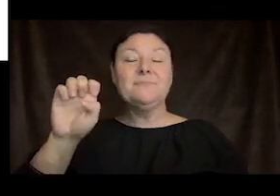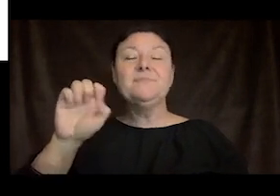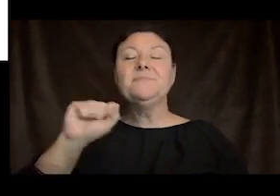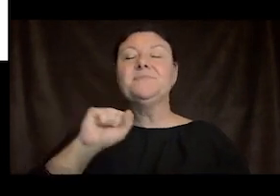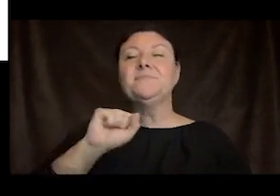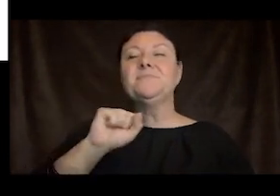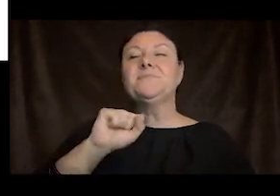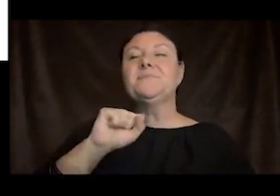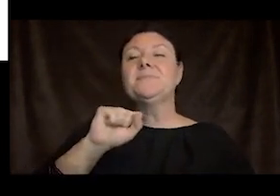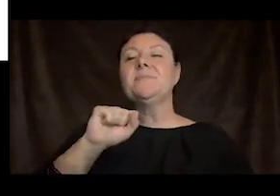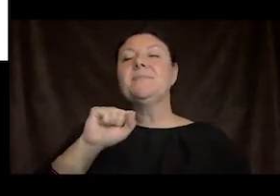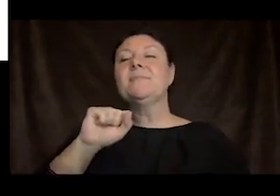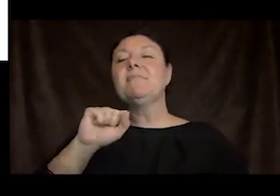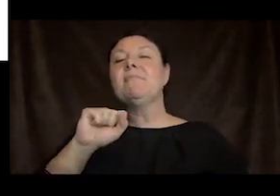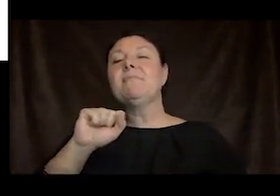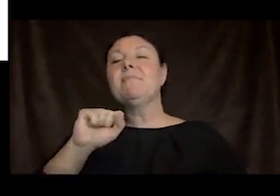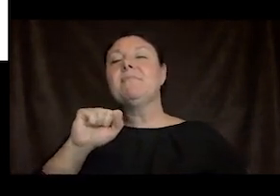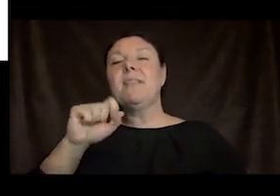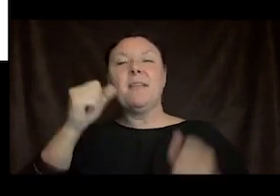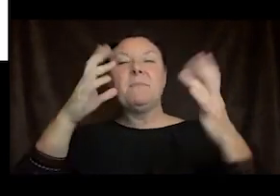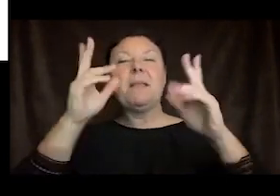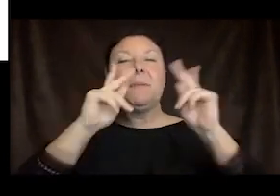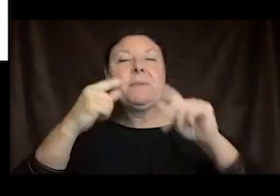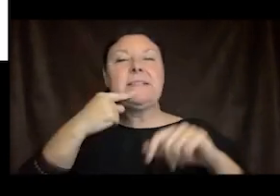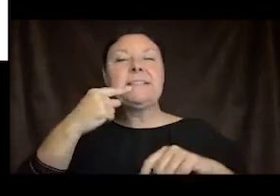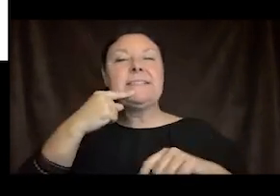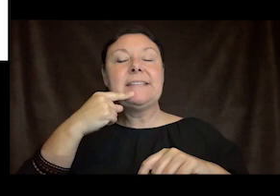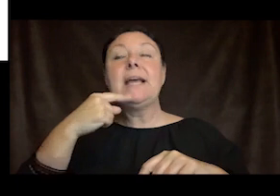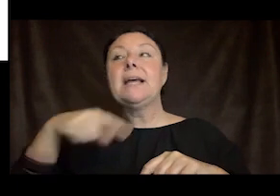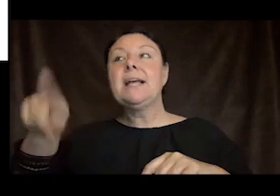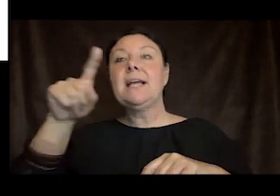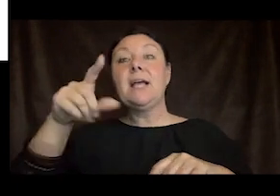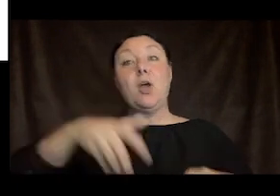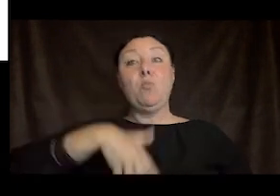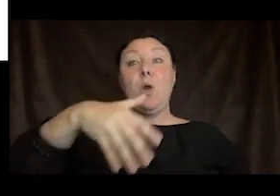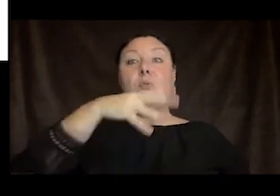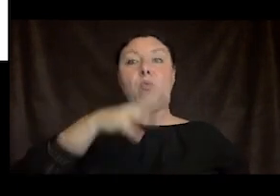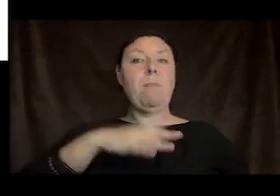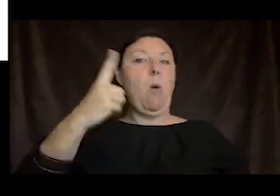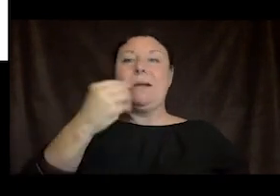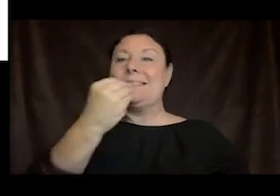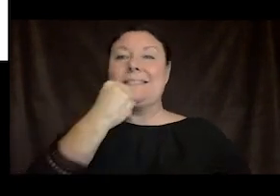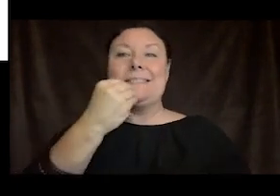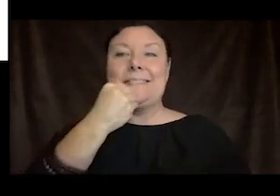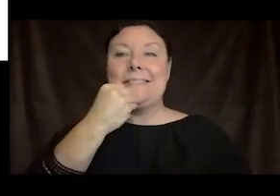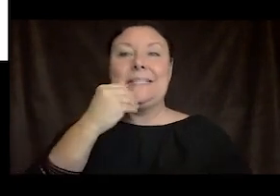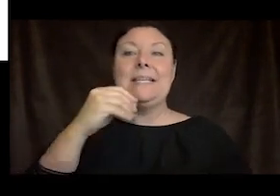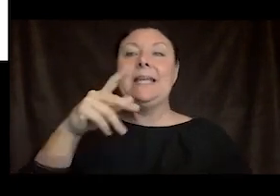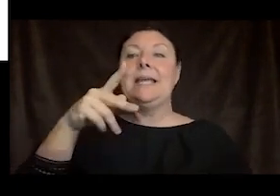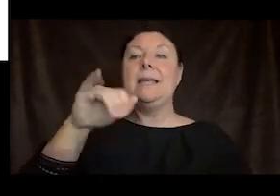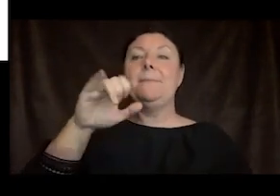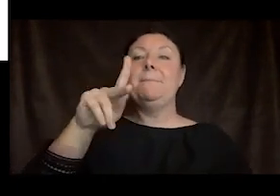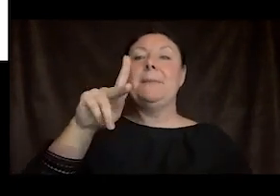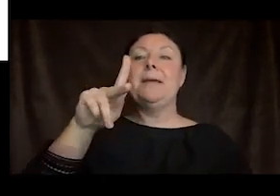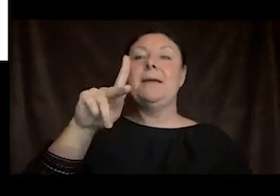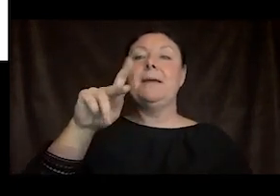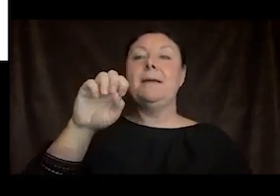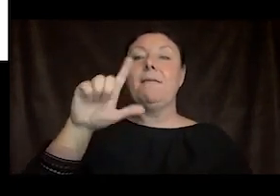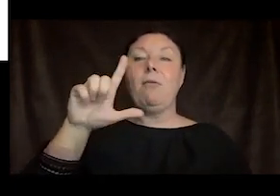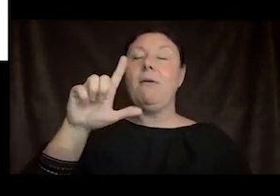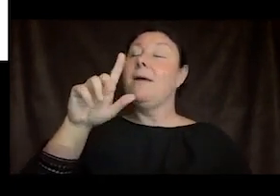They have a stork on there, and the stork is supposed to bring the babies, you know, that whole thing. But if I take that little bit of information